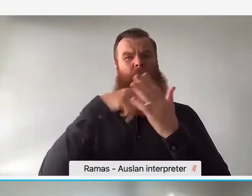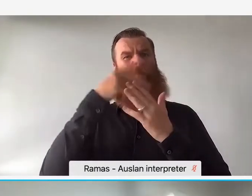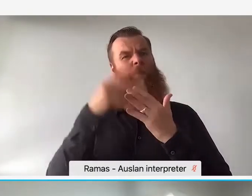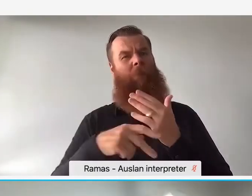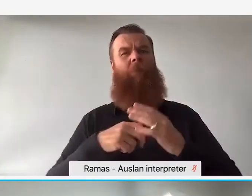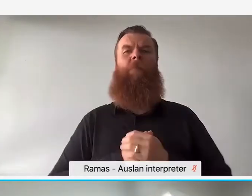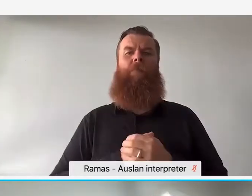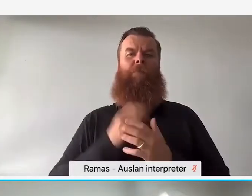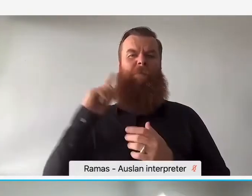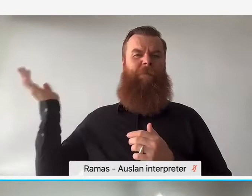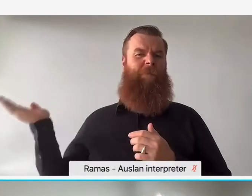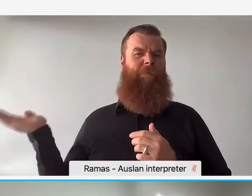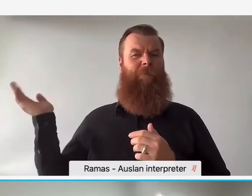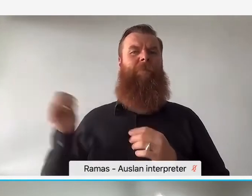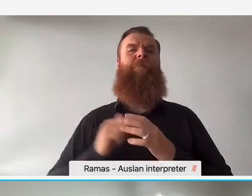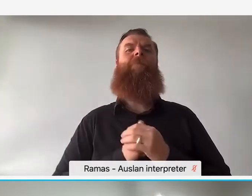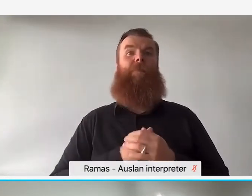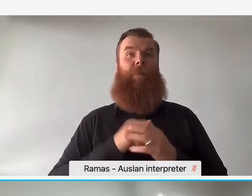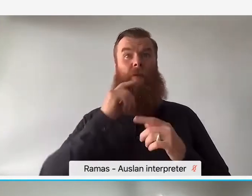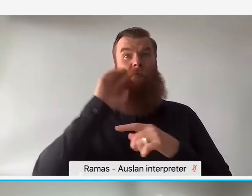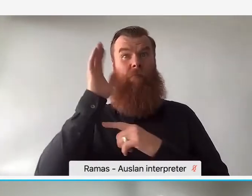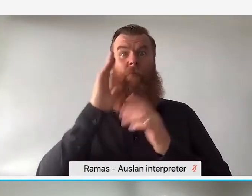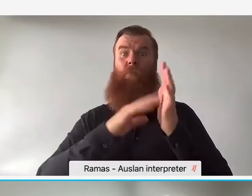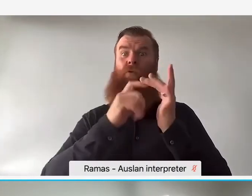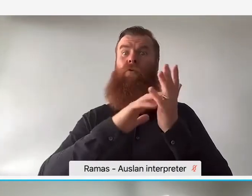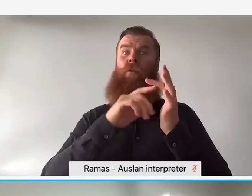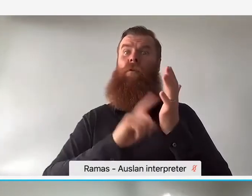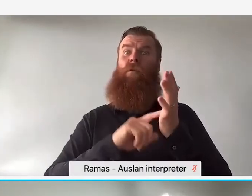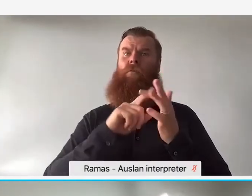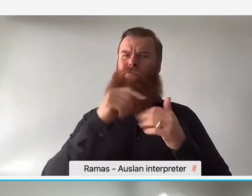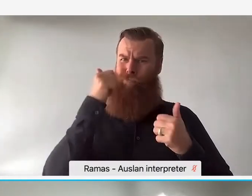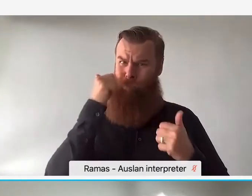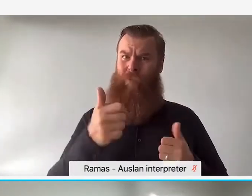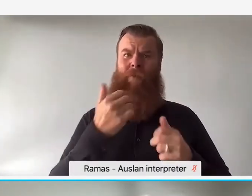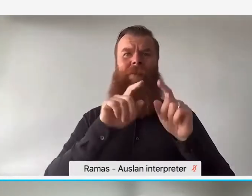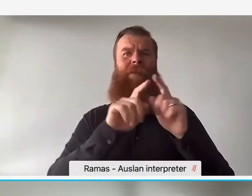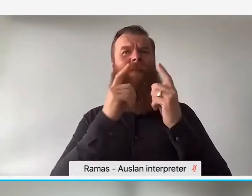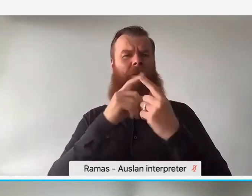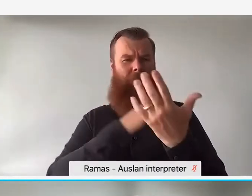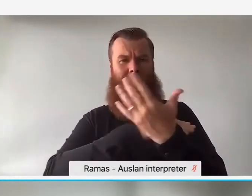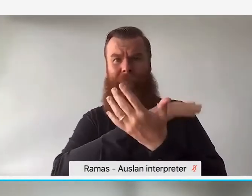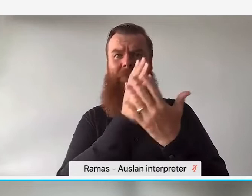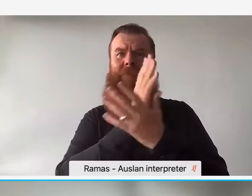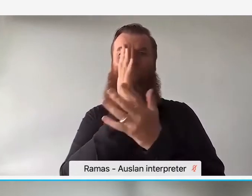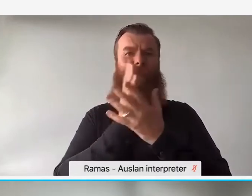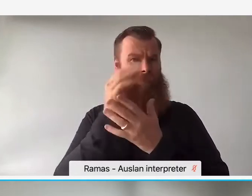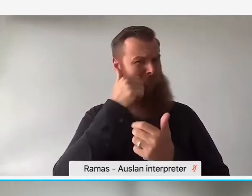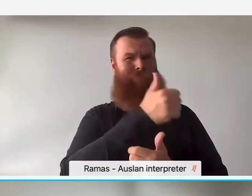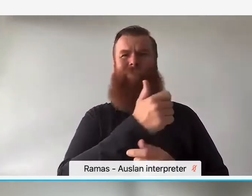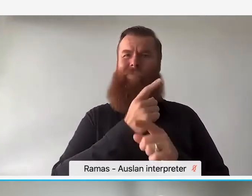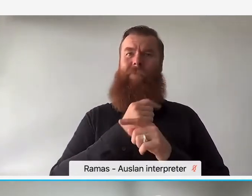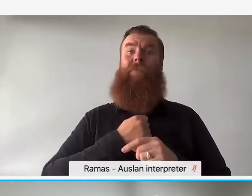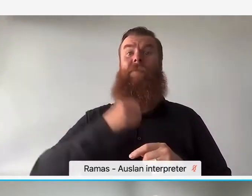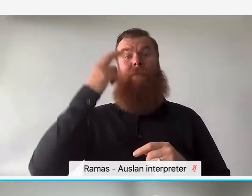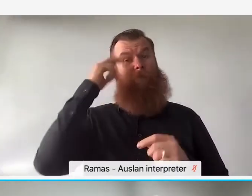a range of options for employers in Australia, and it's good to sort of lay them all out. So my name is Anna McNicol. I work for the Department of